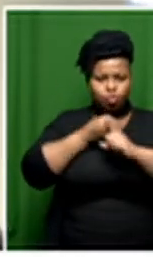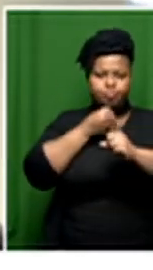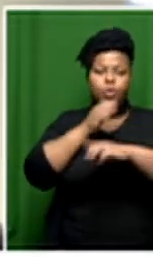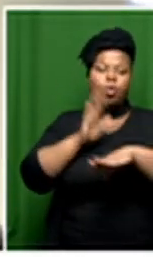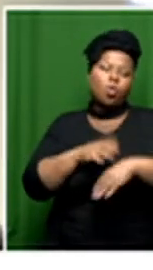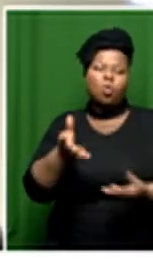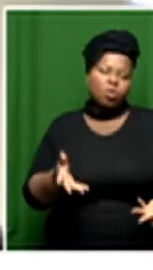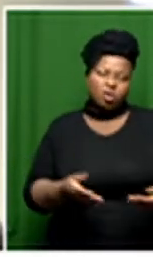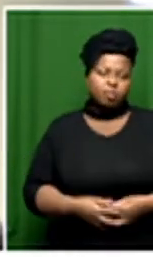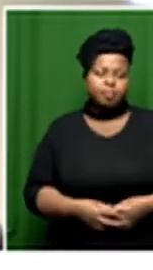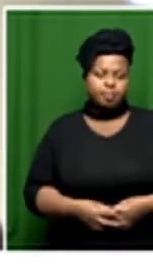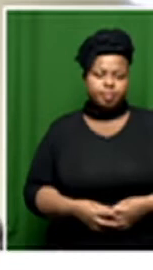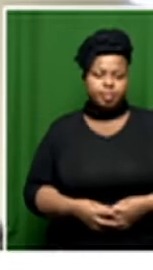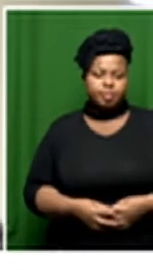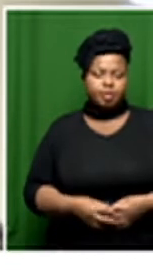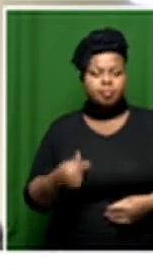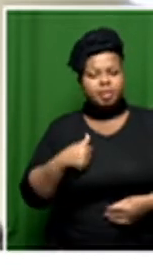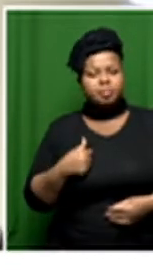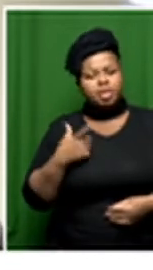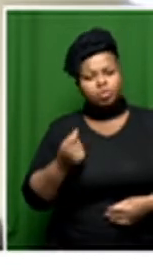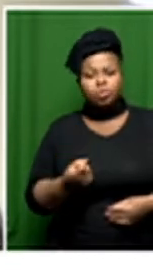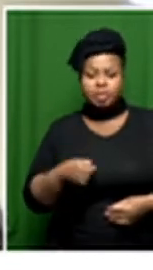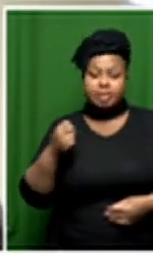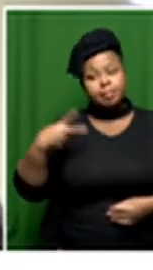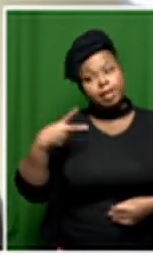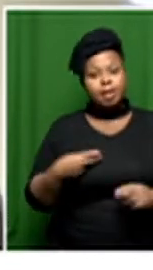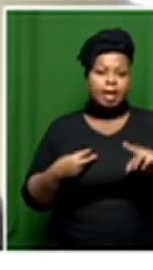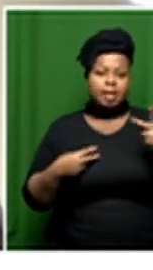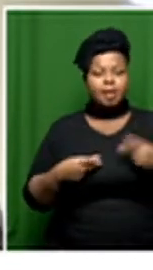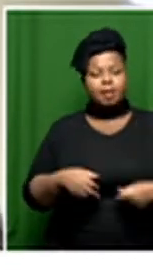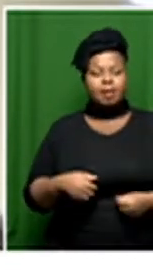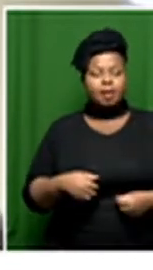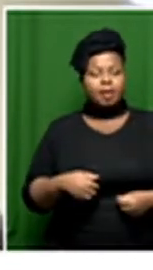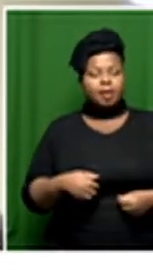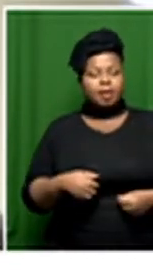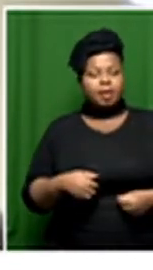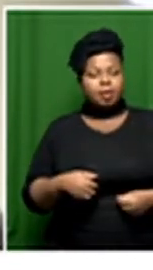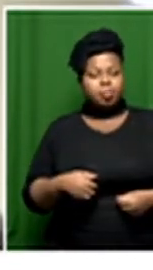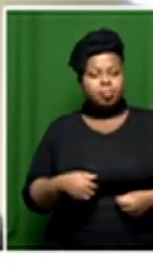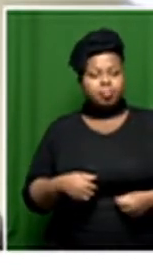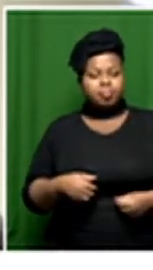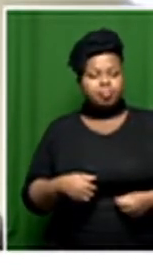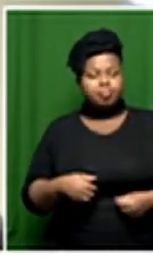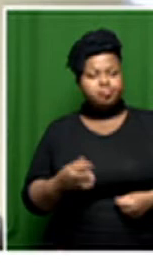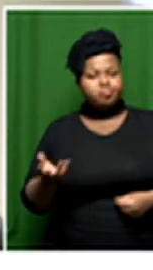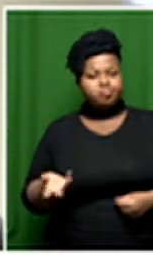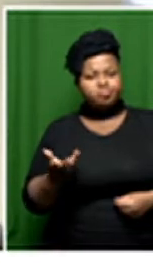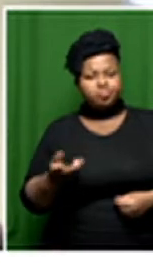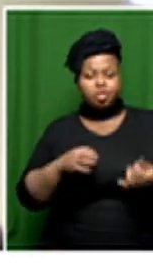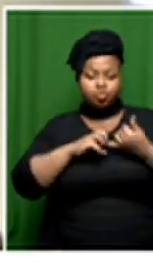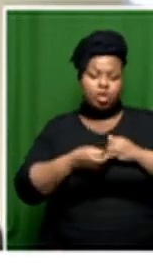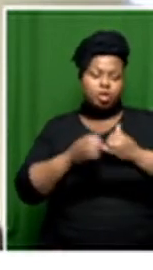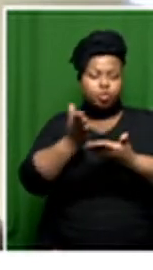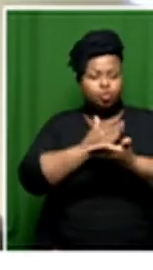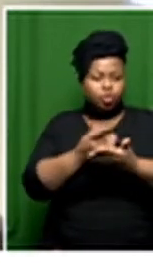creating work. But I guess I do dabble every now and then in kind of trying to share a